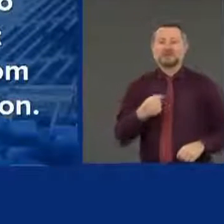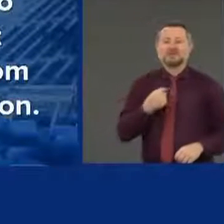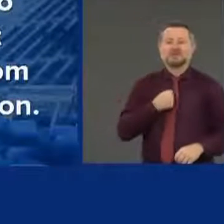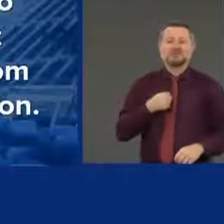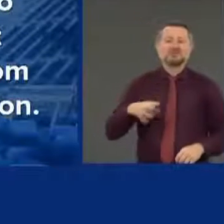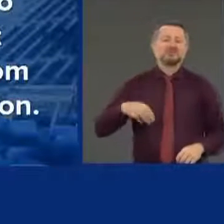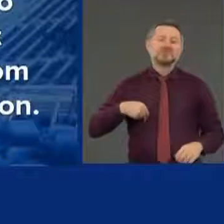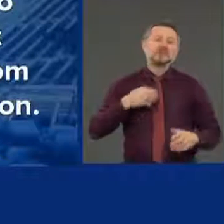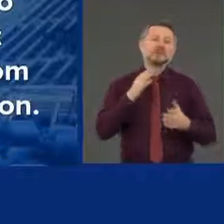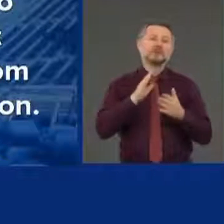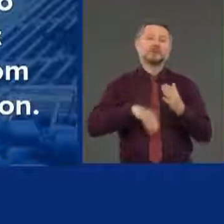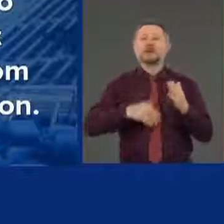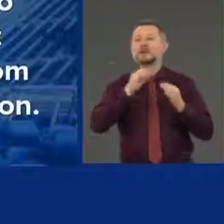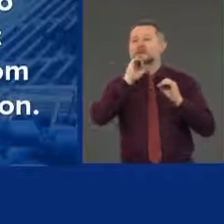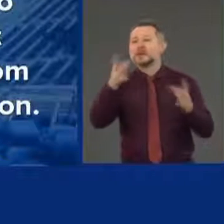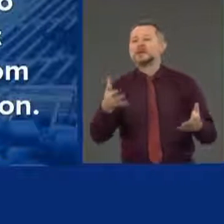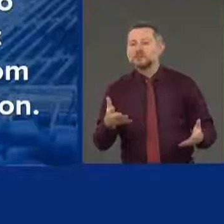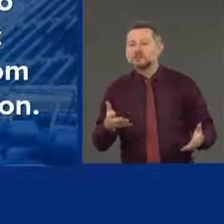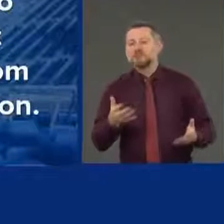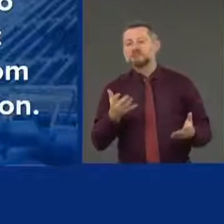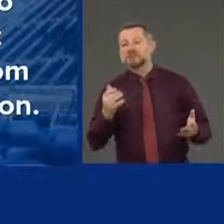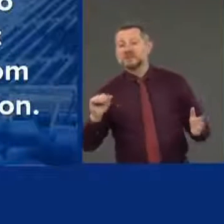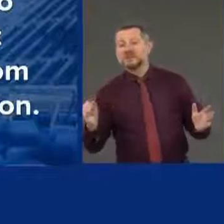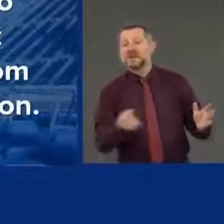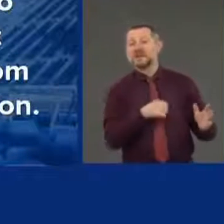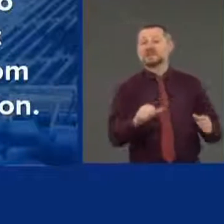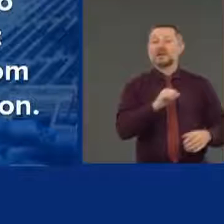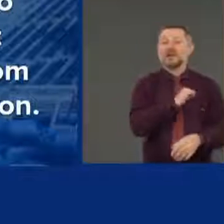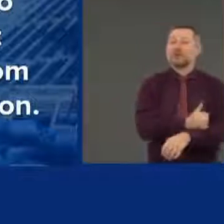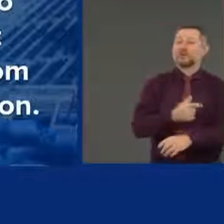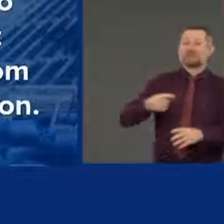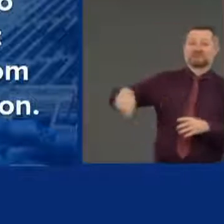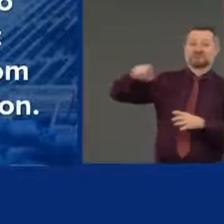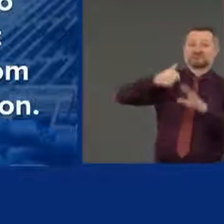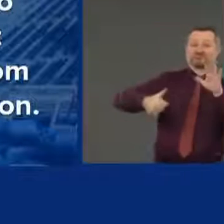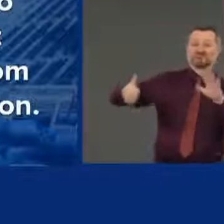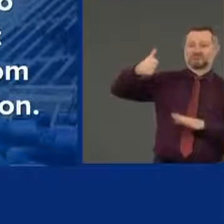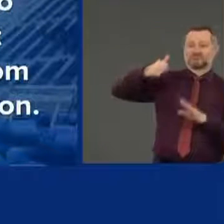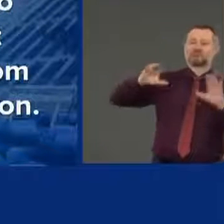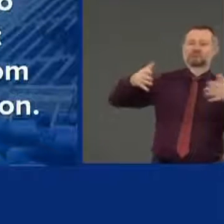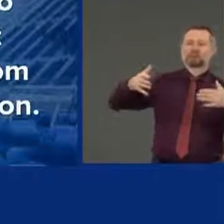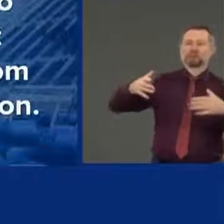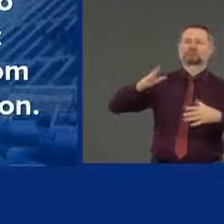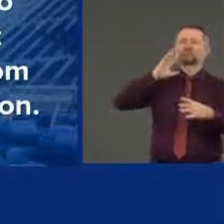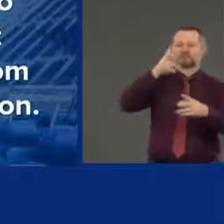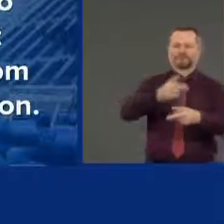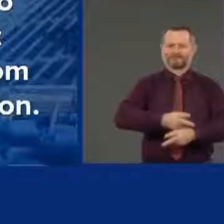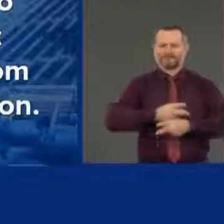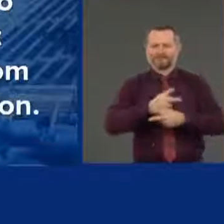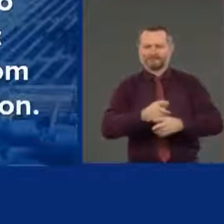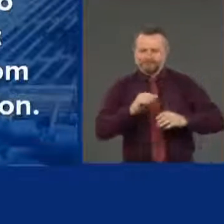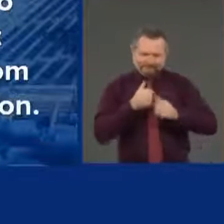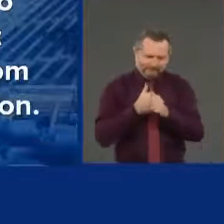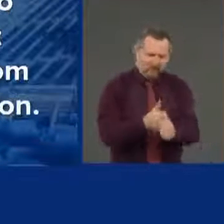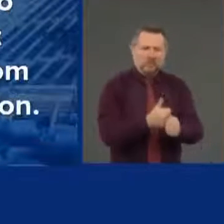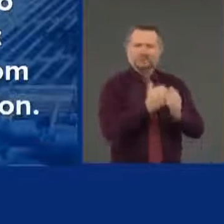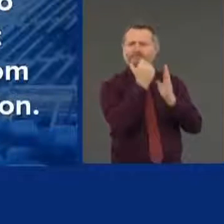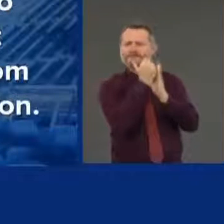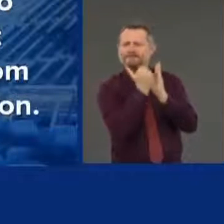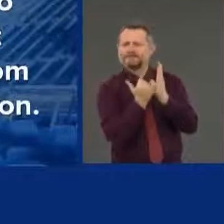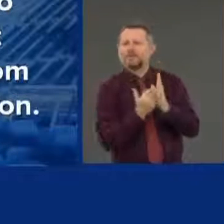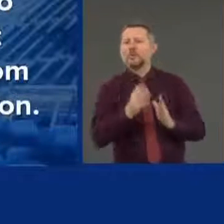tennis authority is going to be taking extraordinary precautions, but that's going to occur in